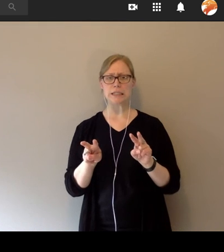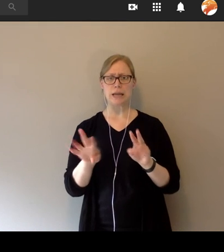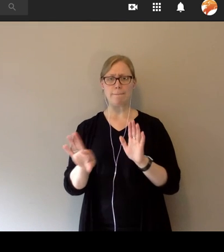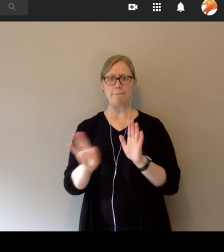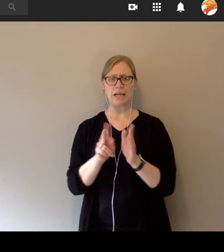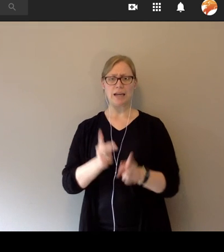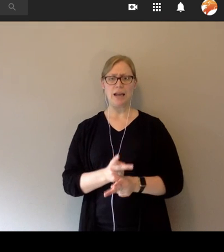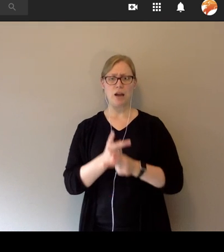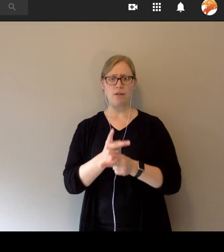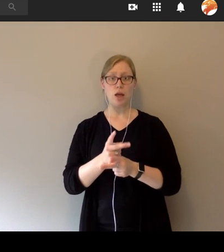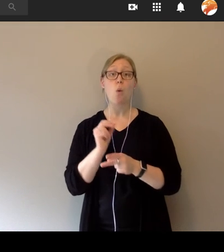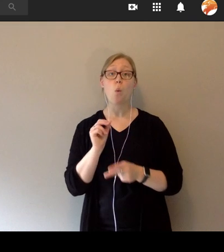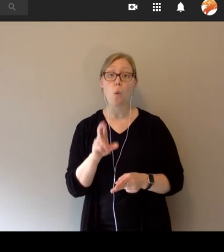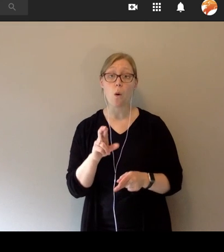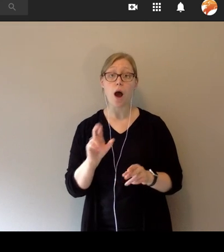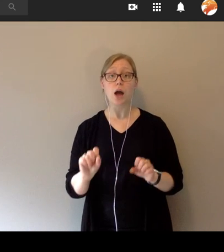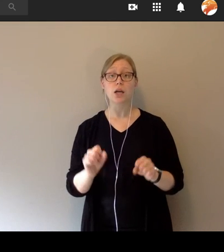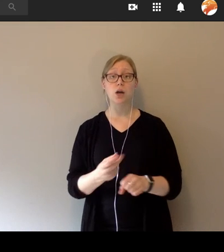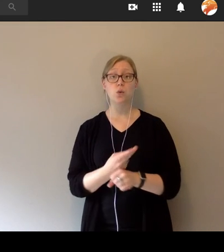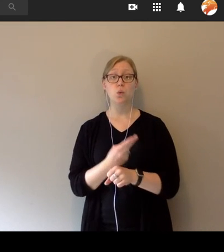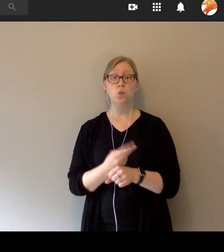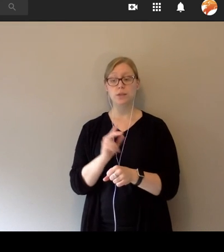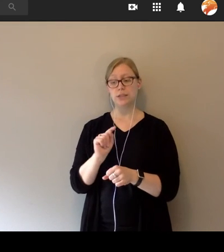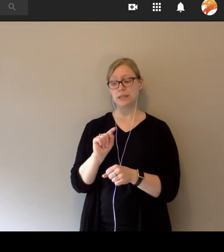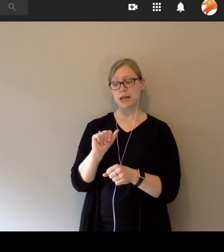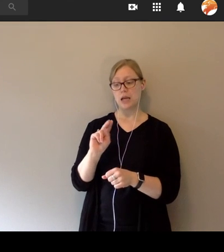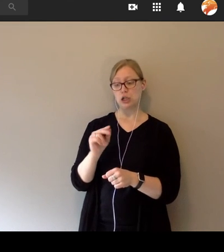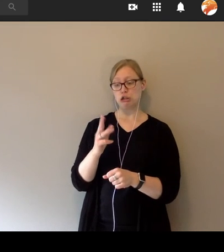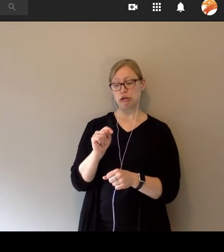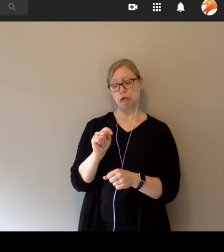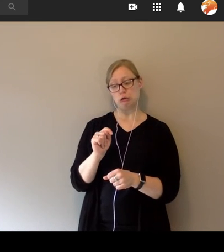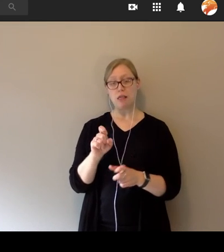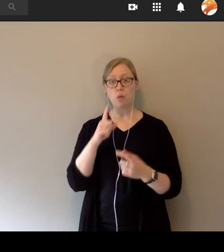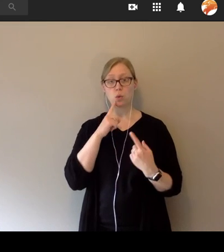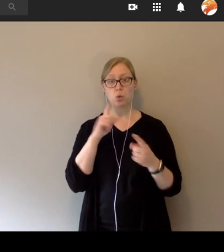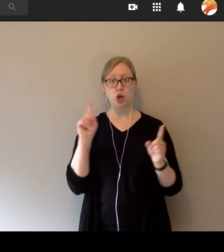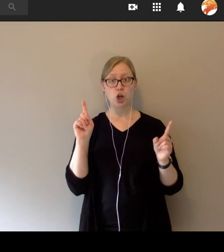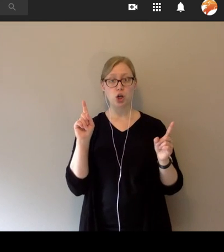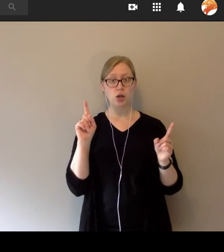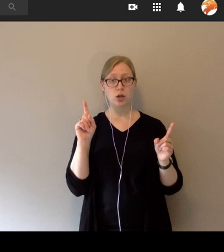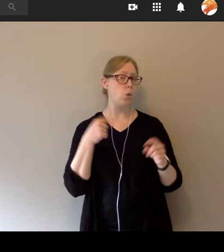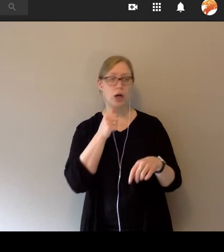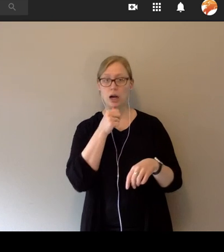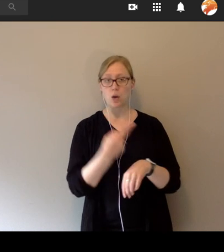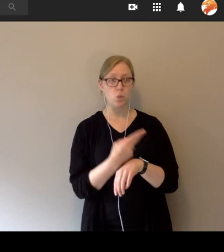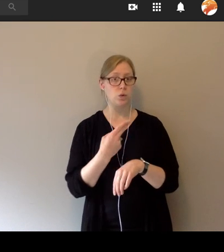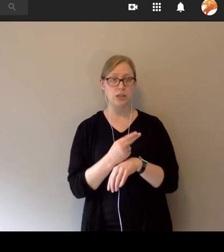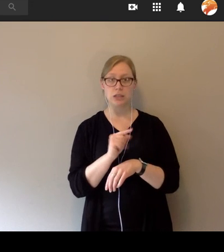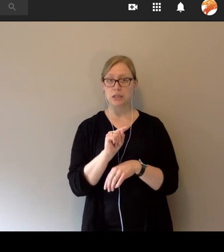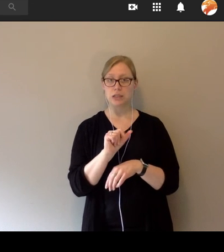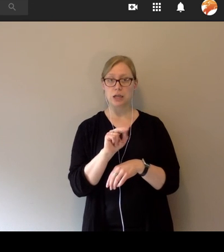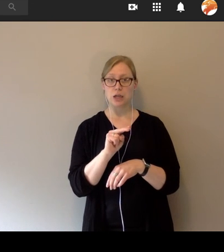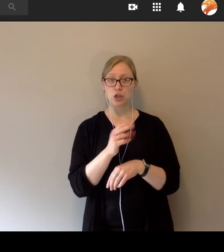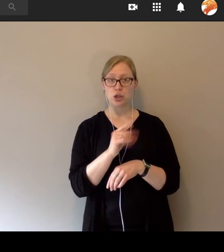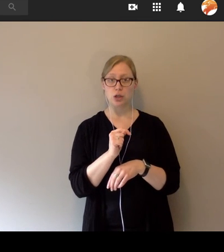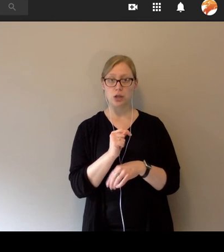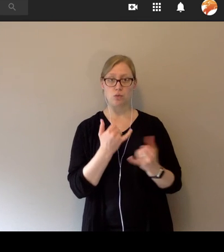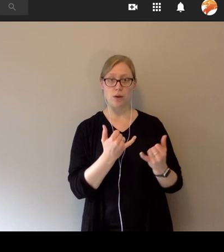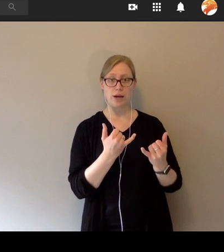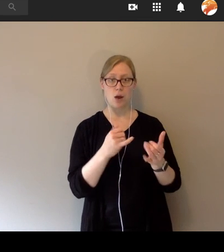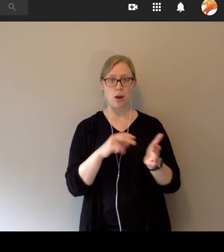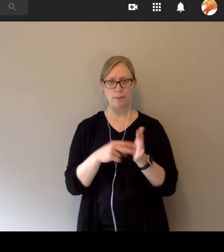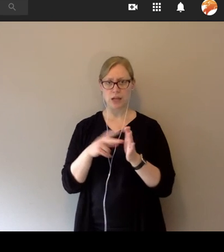tangent, and that would work. But when you don't know the hypotenuse, and we're not using tangent right now, we have to be choosy. So if